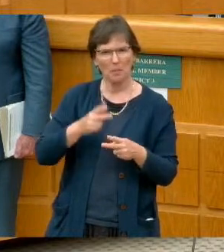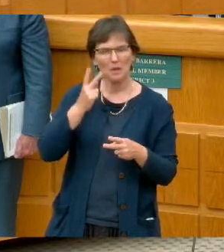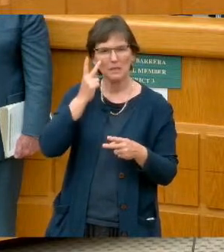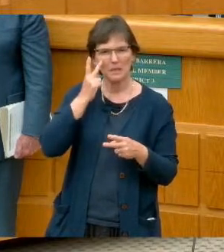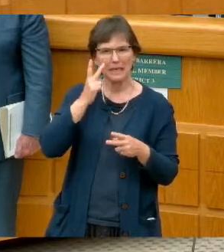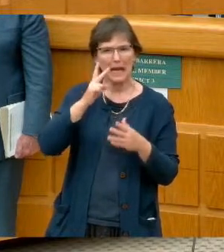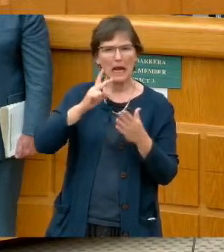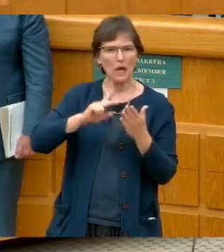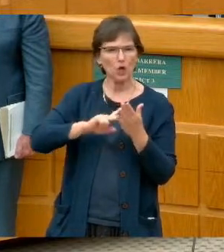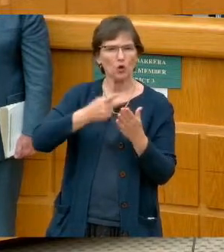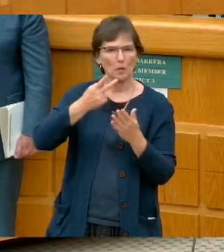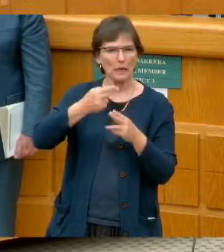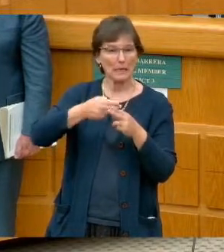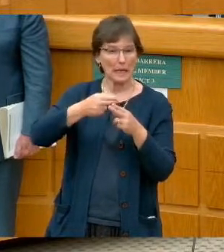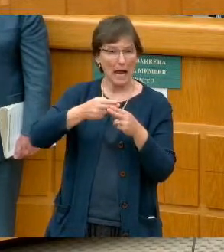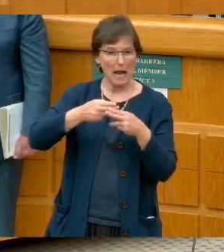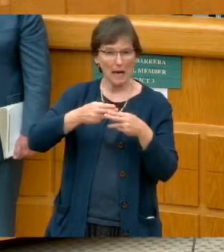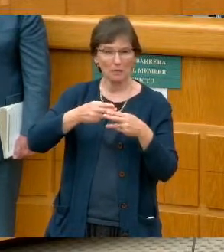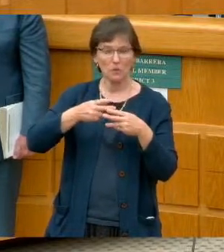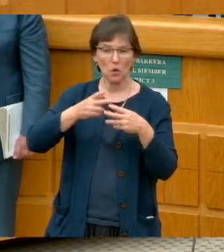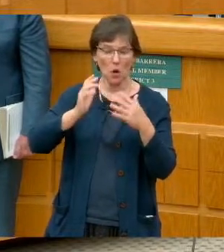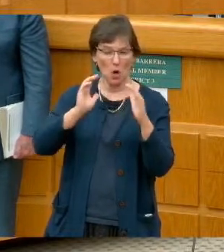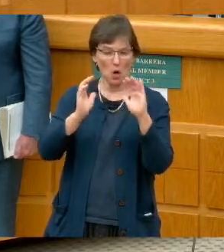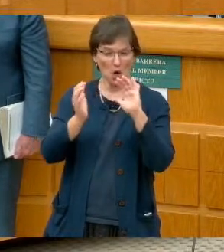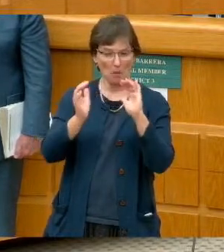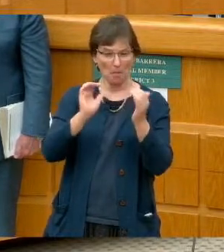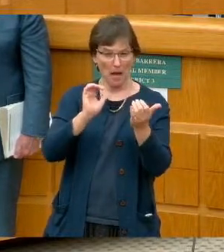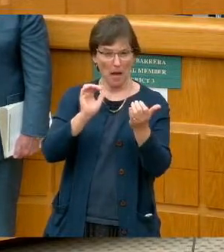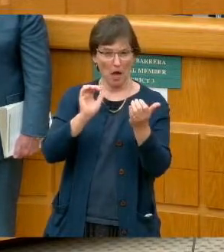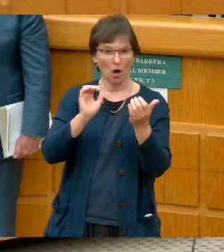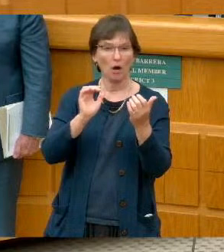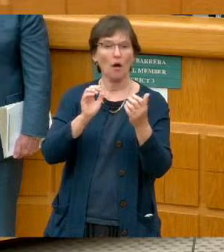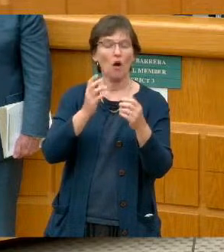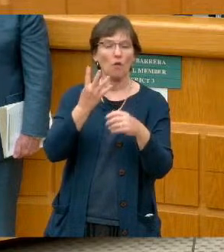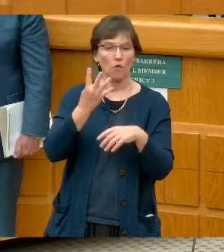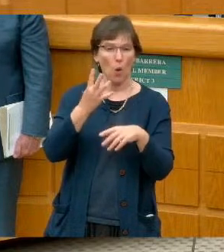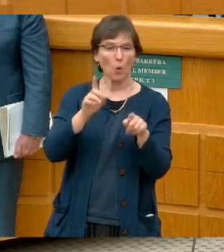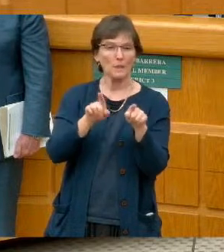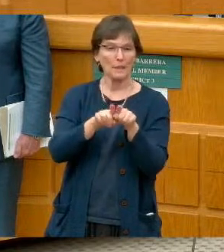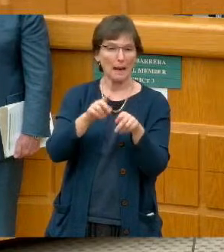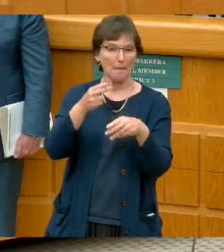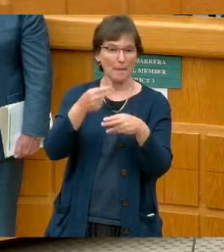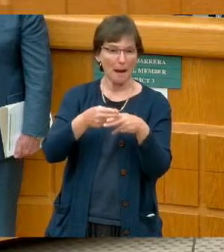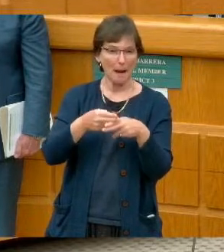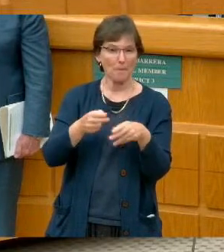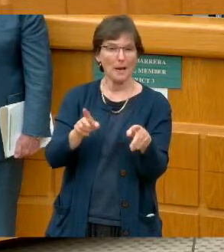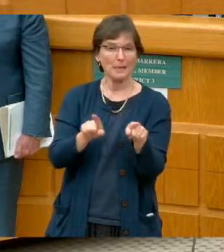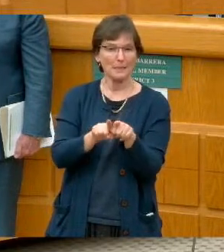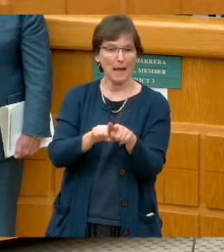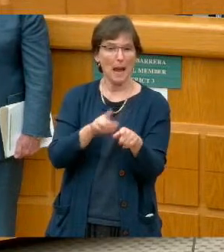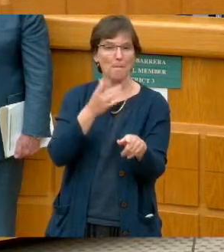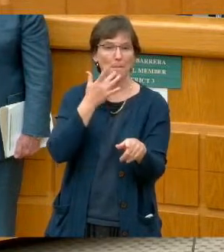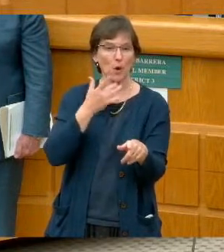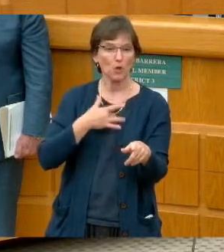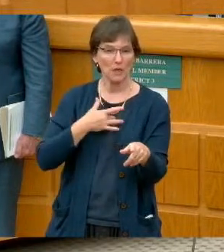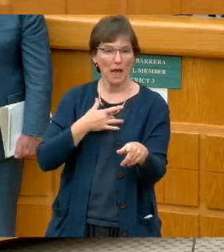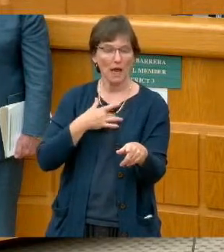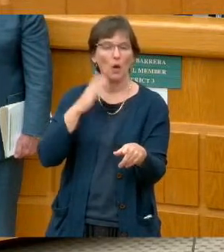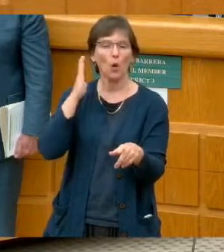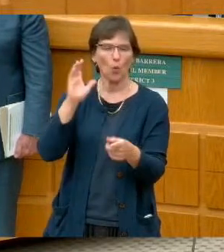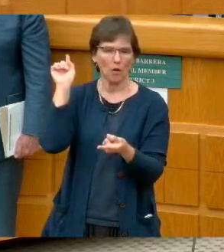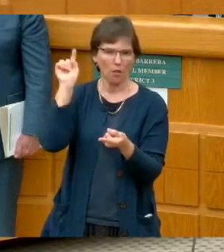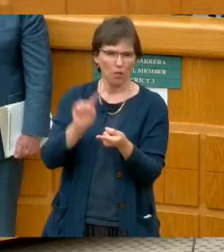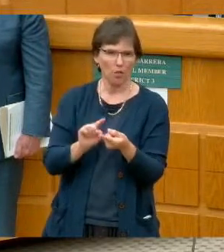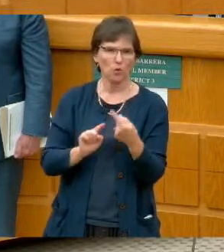else, Annette Rodriguez. And so we go back, and there's like 4 Annette Rodriguez's, and they all have the same date of birth. And so we're going through, and